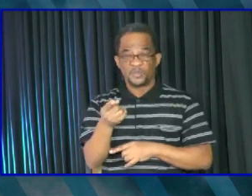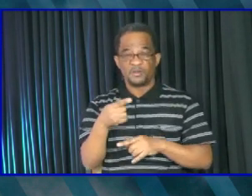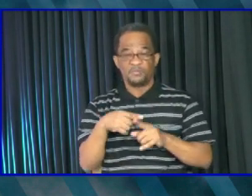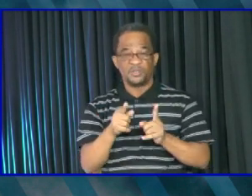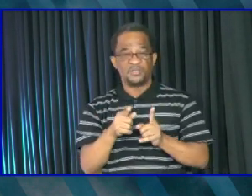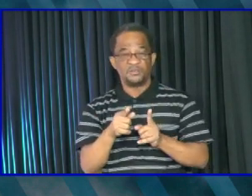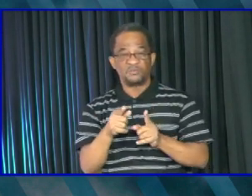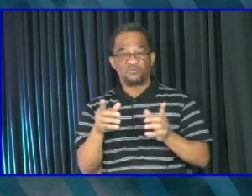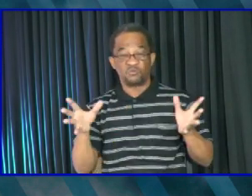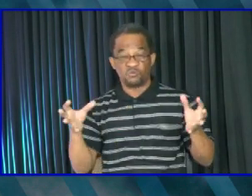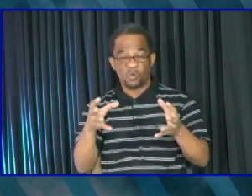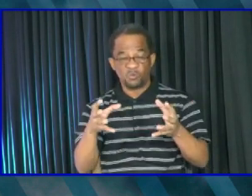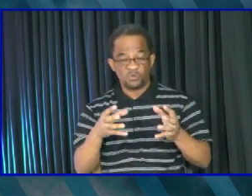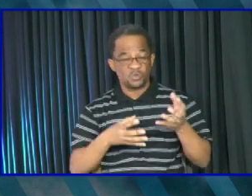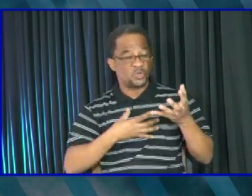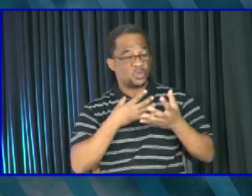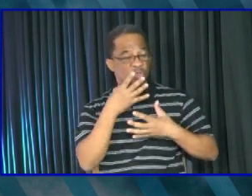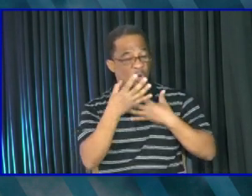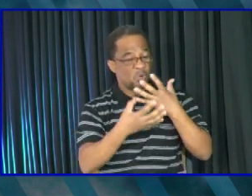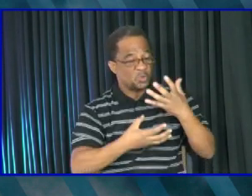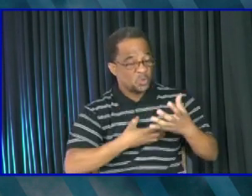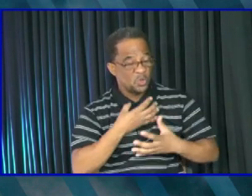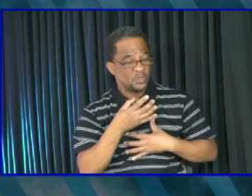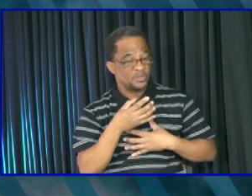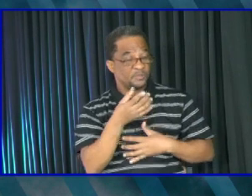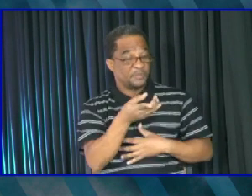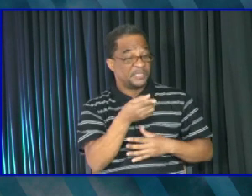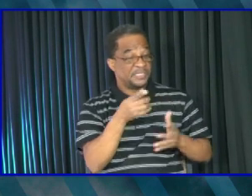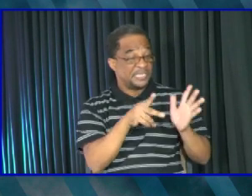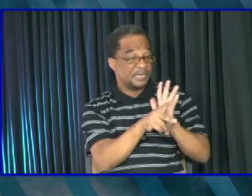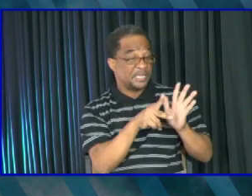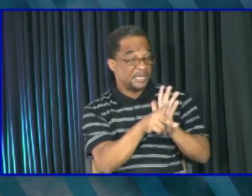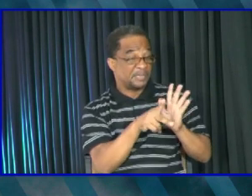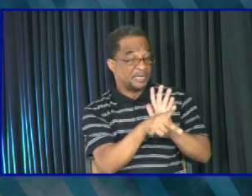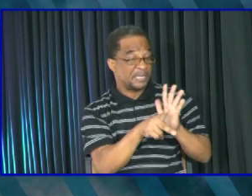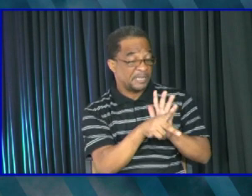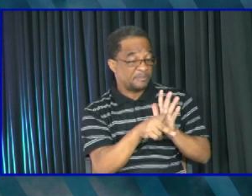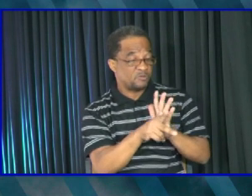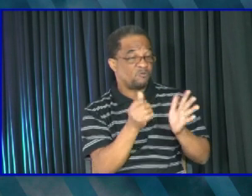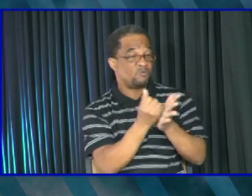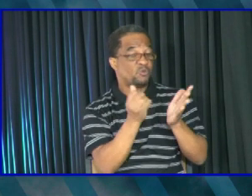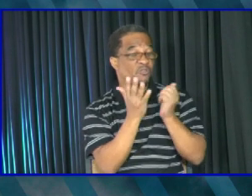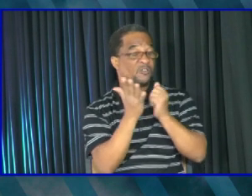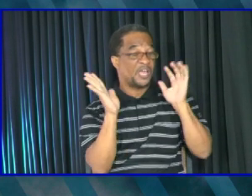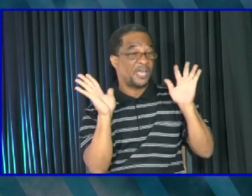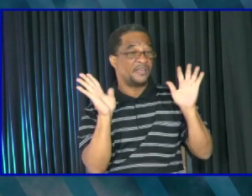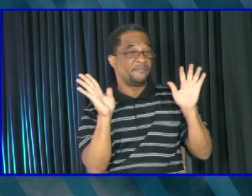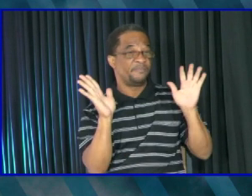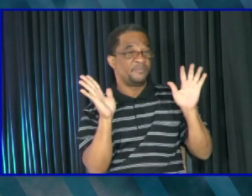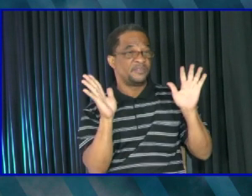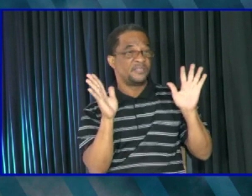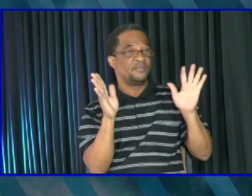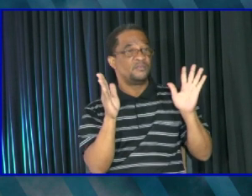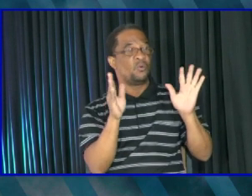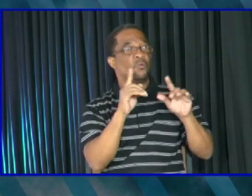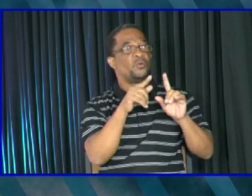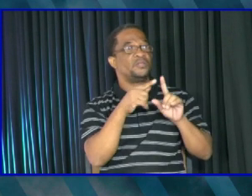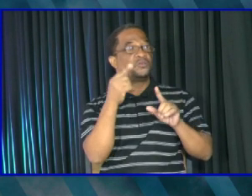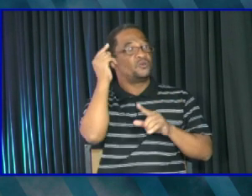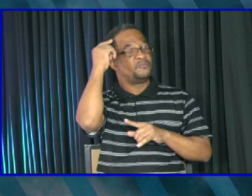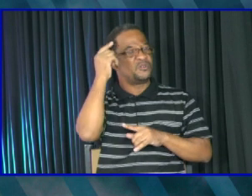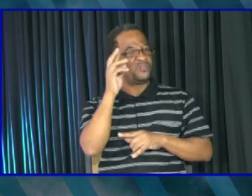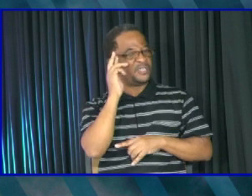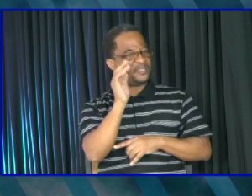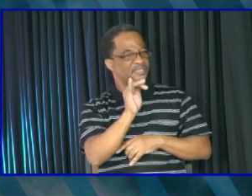the more, saying, let him be crucified. When Pilate saw that he could prevail